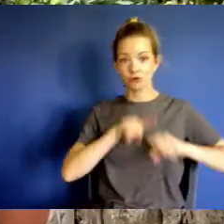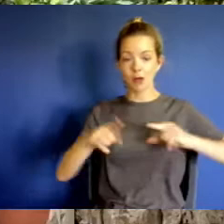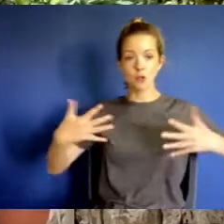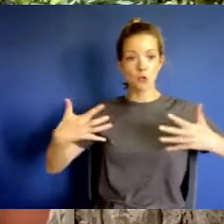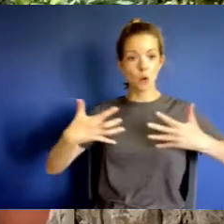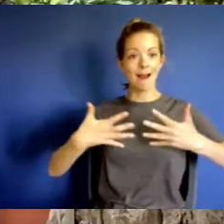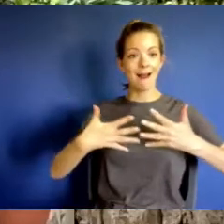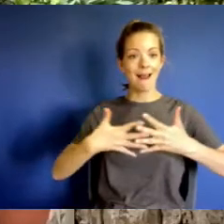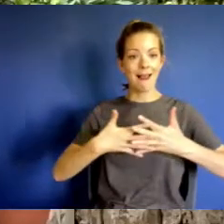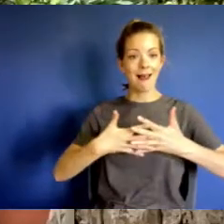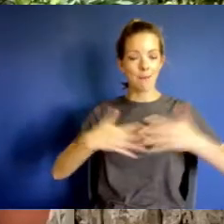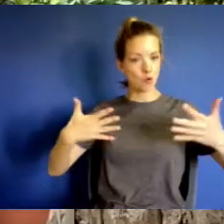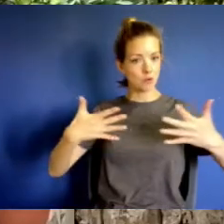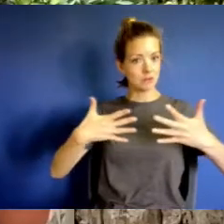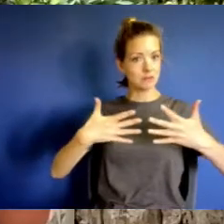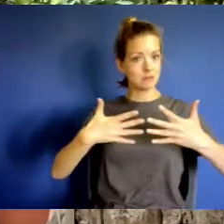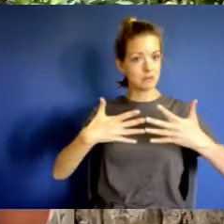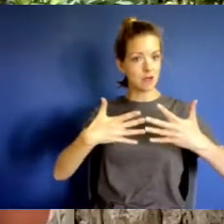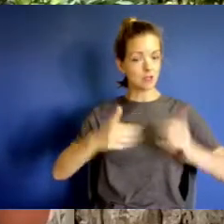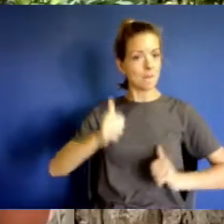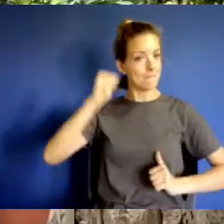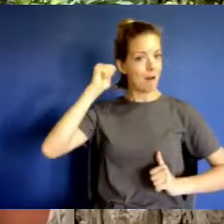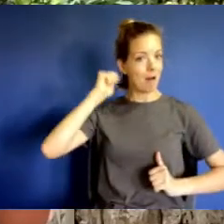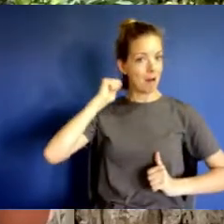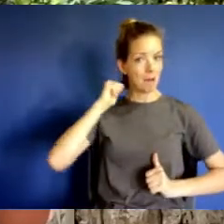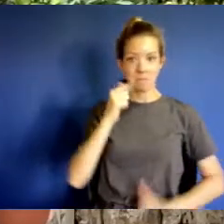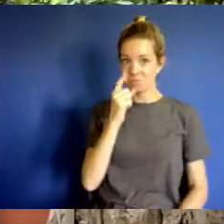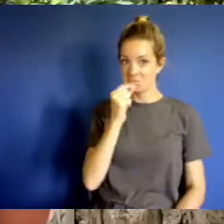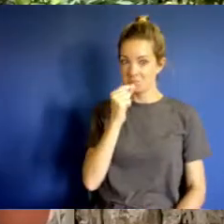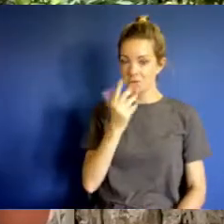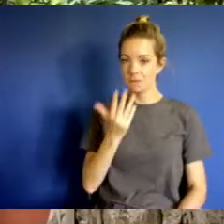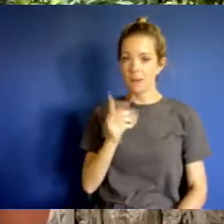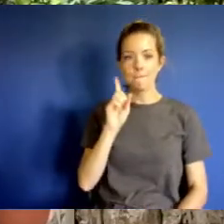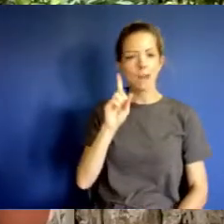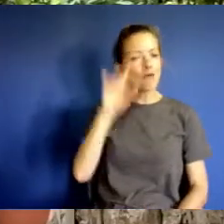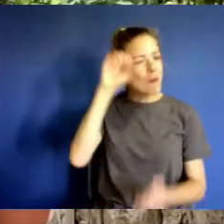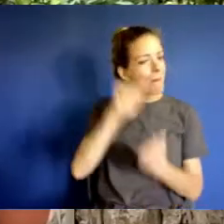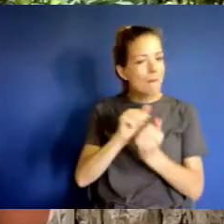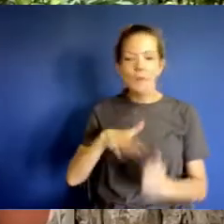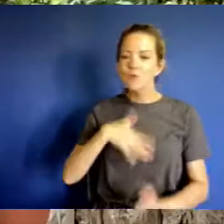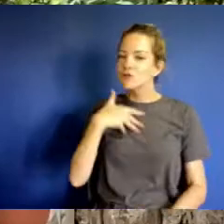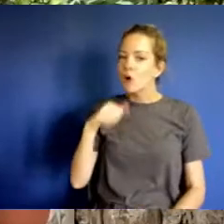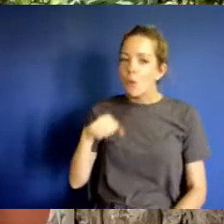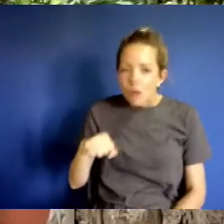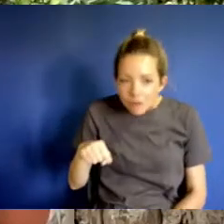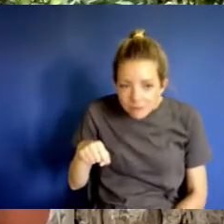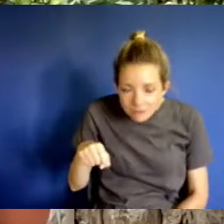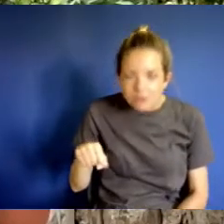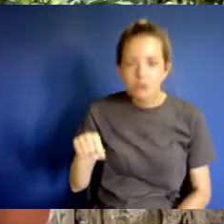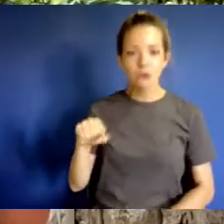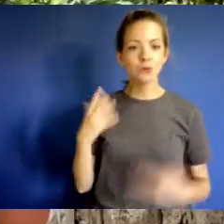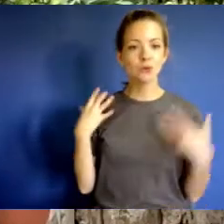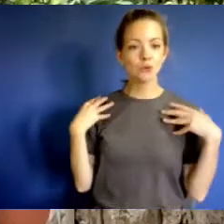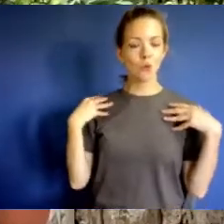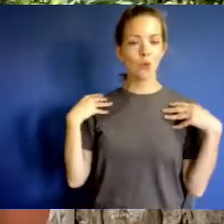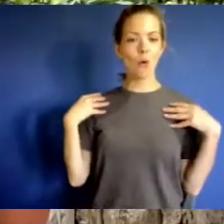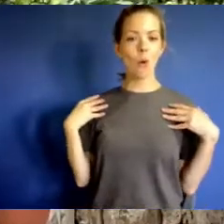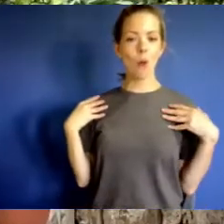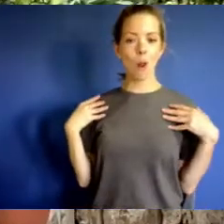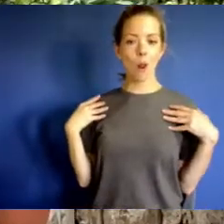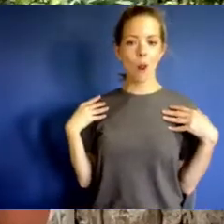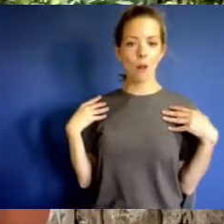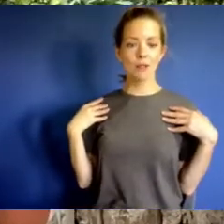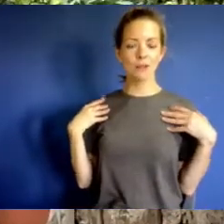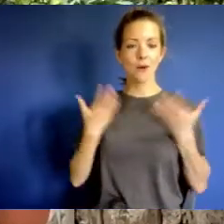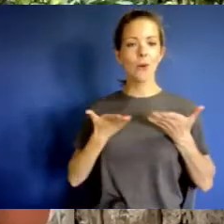and you're going to see if you can clasp or touch the fingertips together. But while still sitting up nice and tall, still bringing